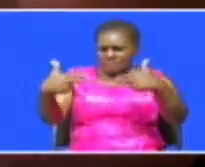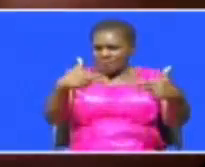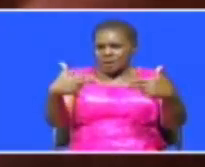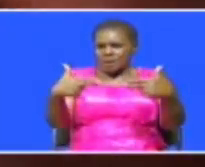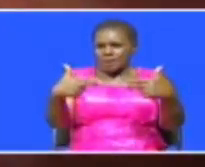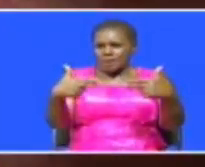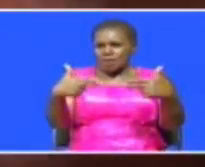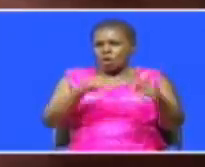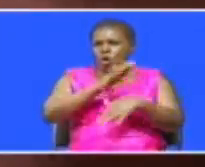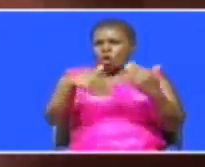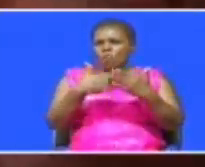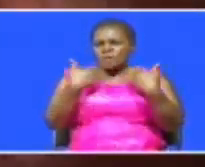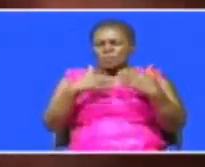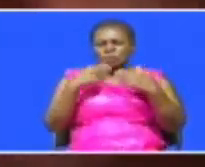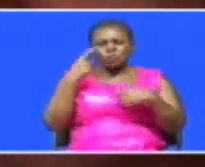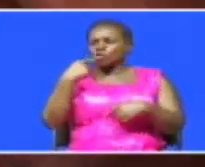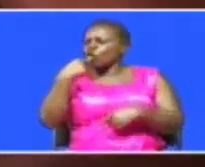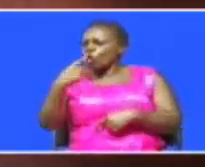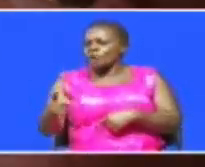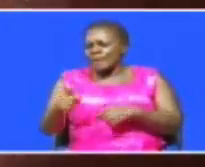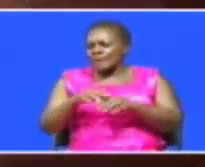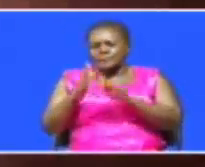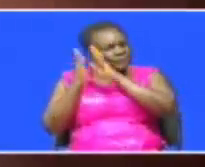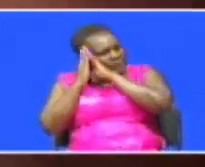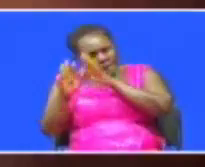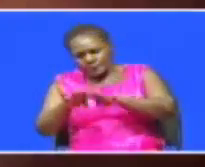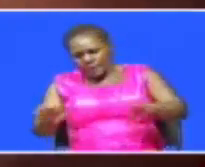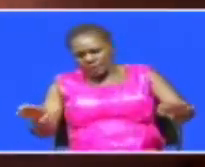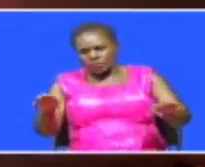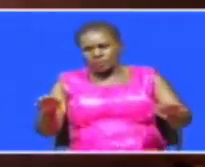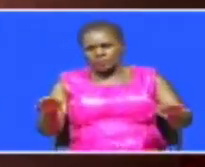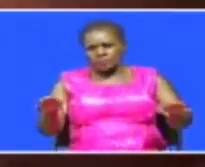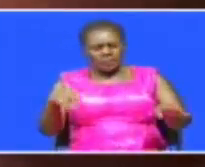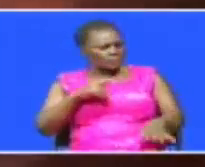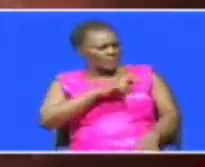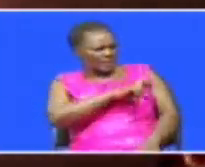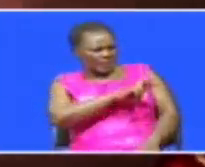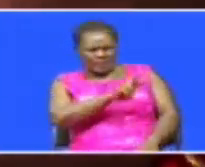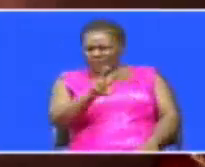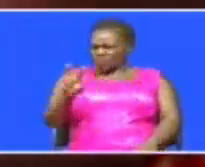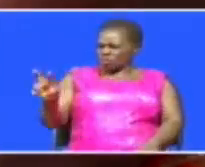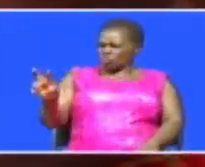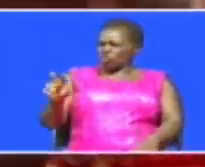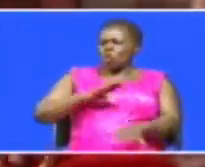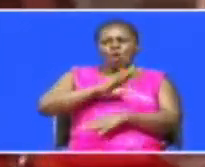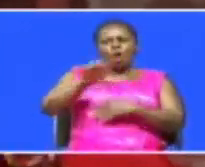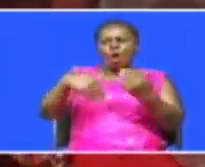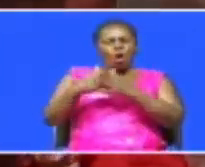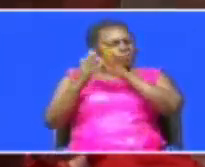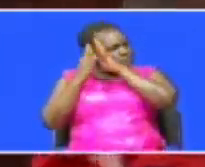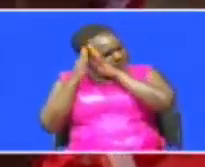gunfire, everybody was told to lie down. I didn't lie down. When I looked around, everybody was lying